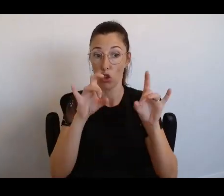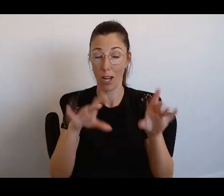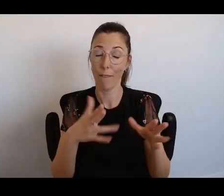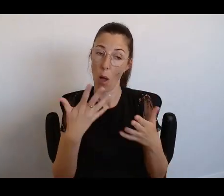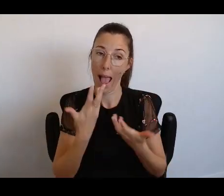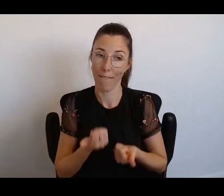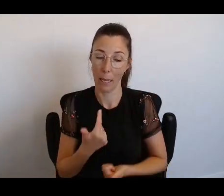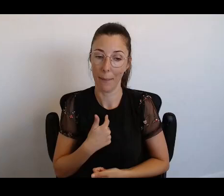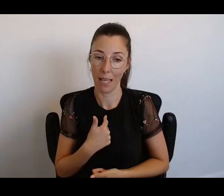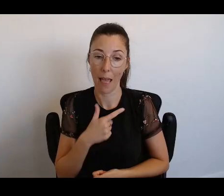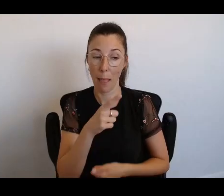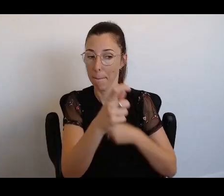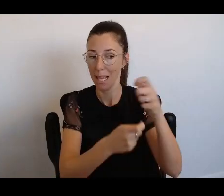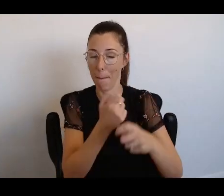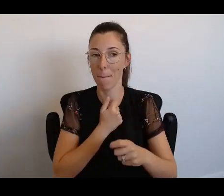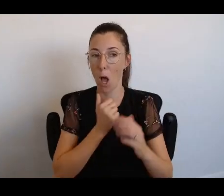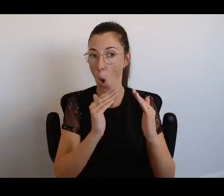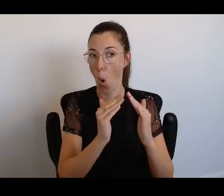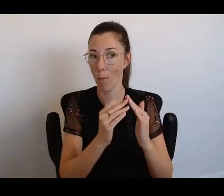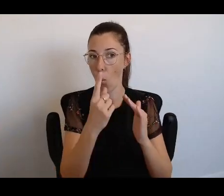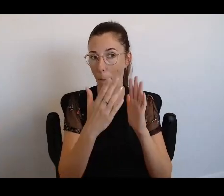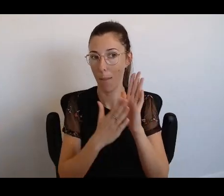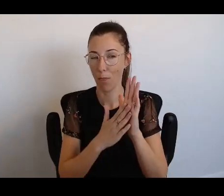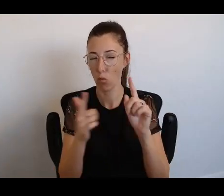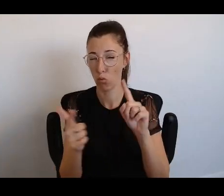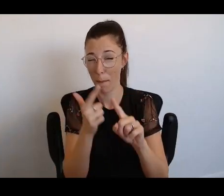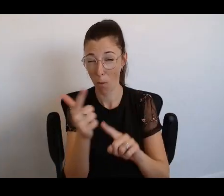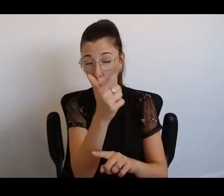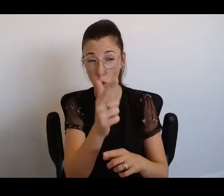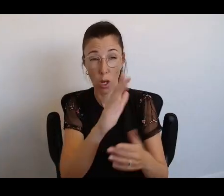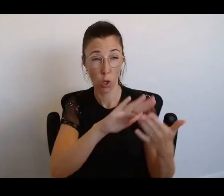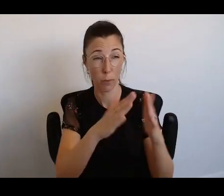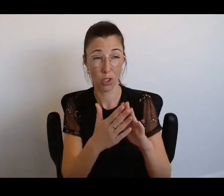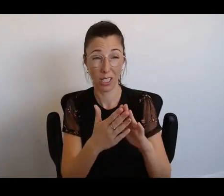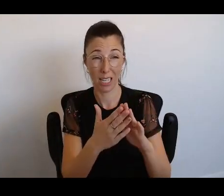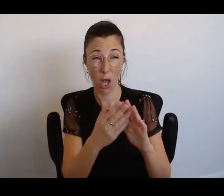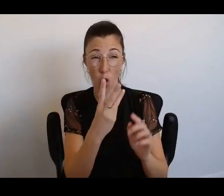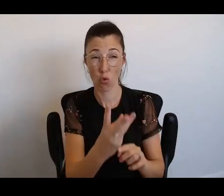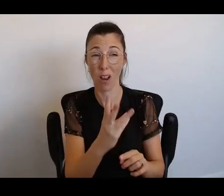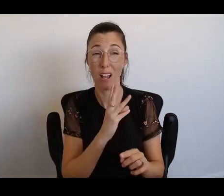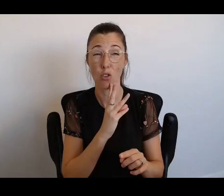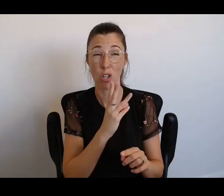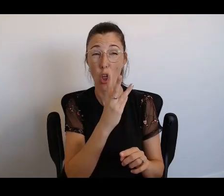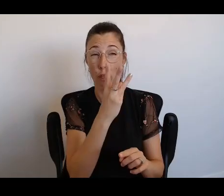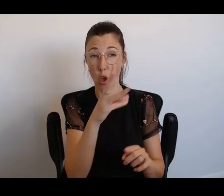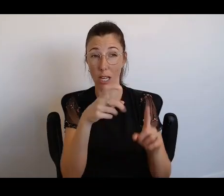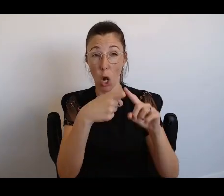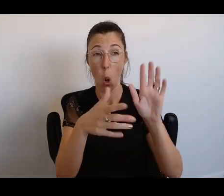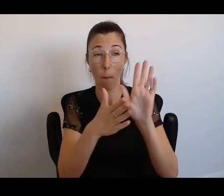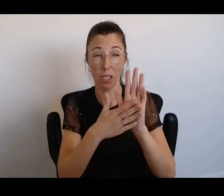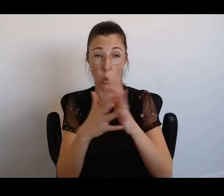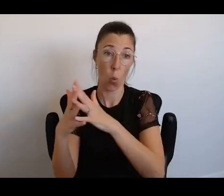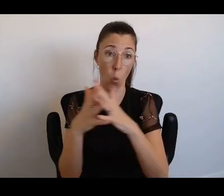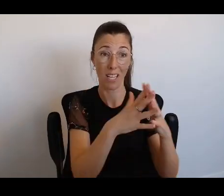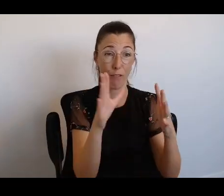became my home for a month, a remote community situated 330 kilometres west of Uluru, just on the border of the